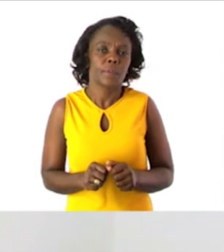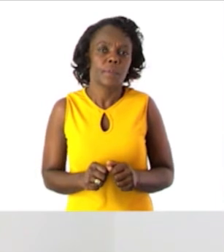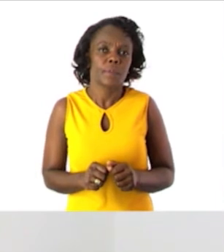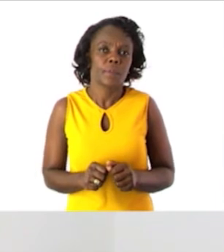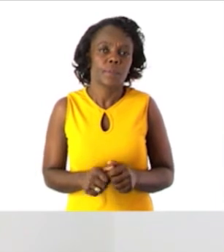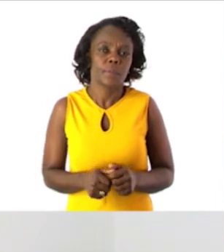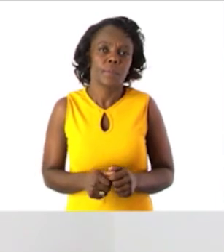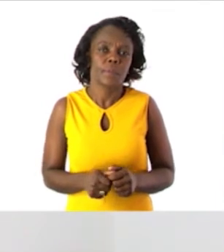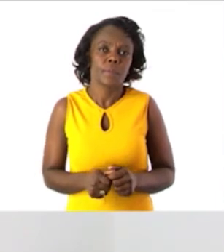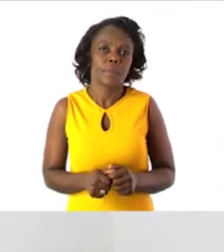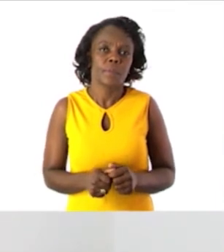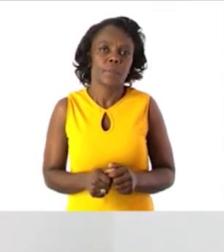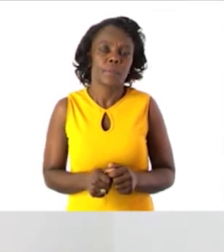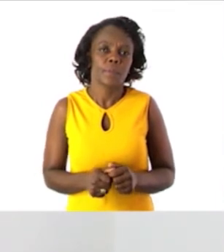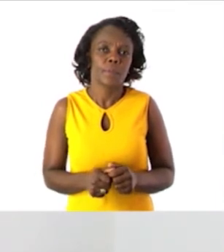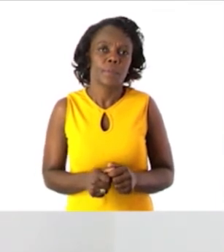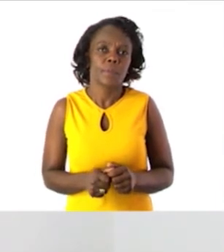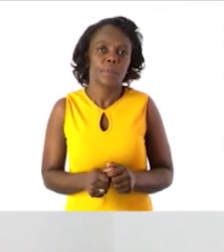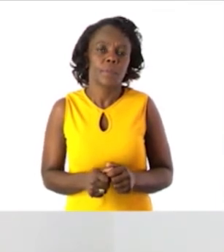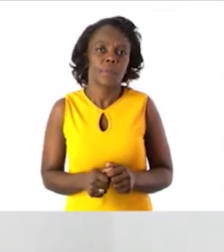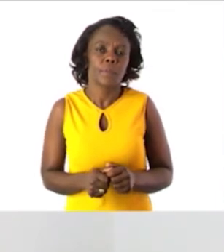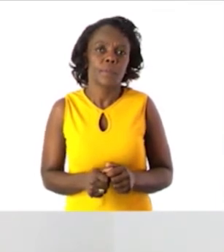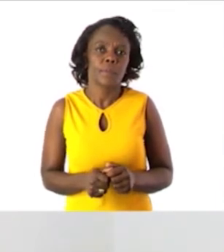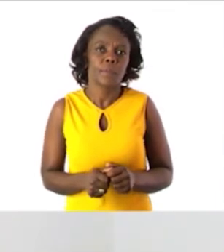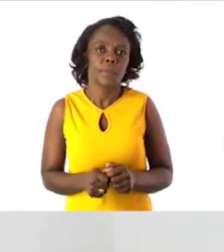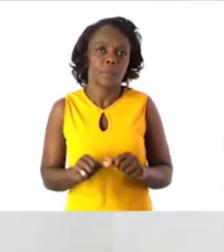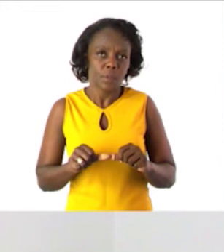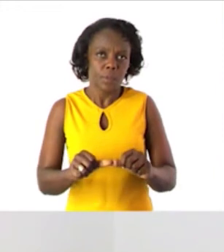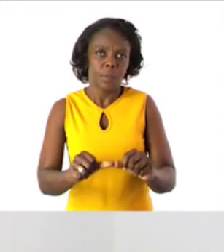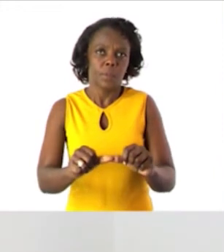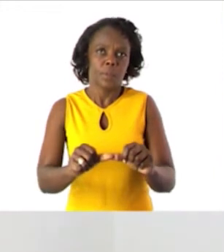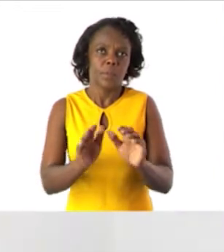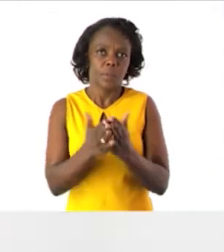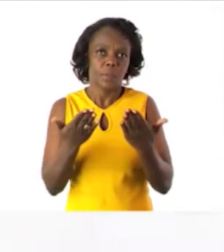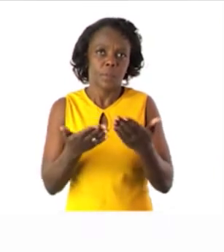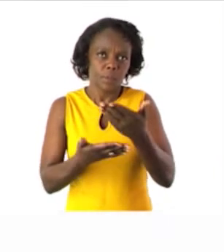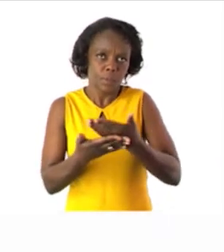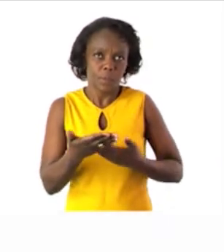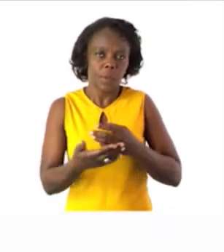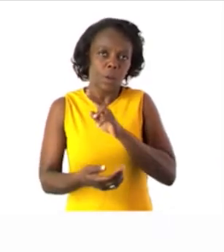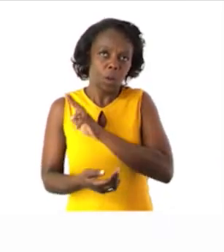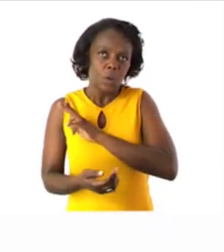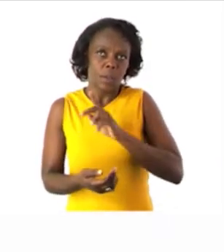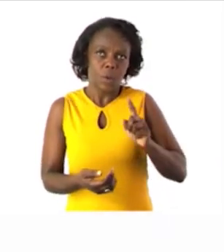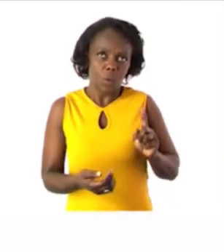if you have done that correctly. Now we are going to continue to page 21.